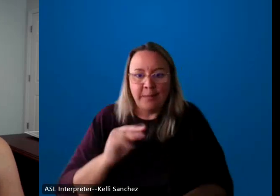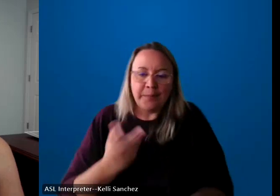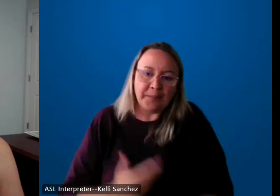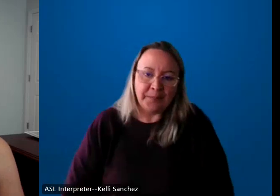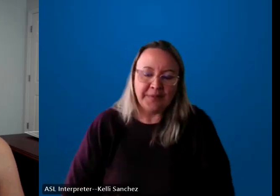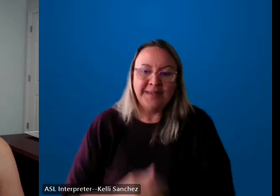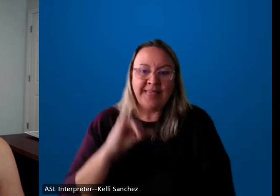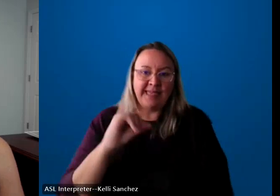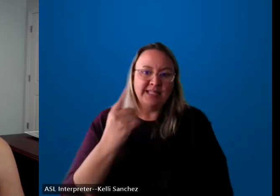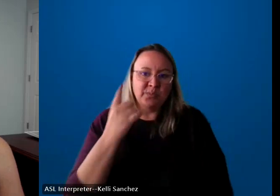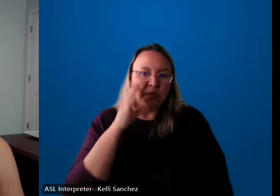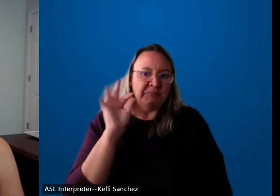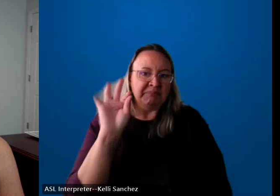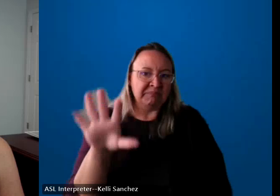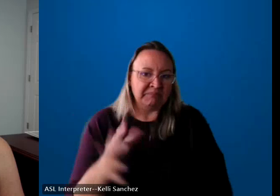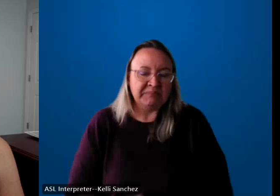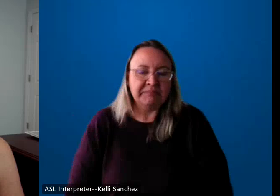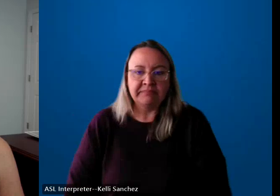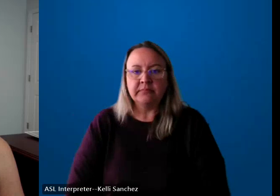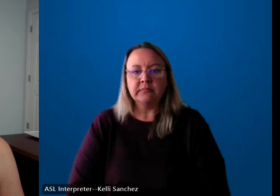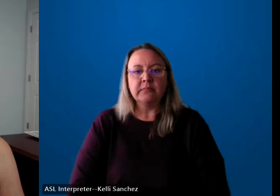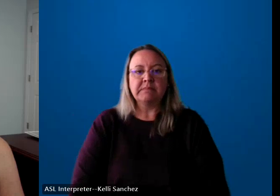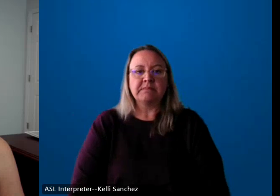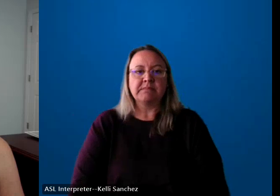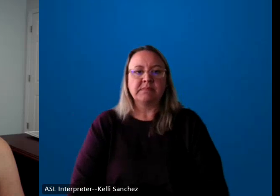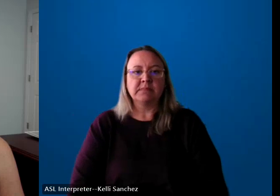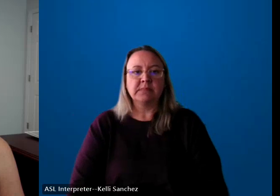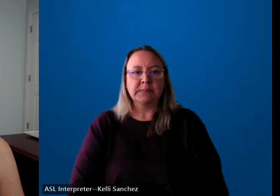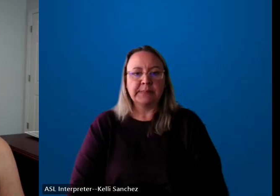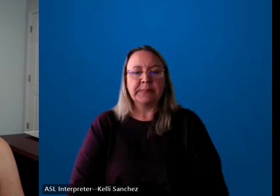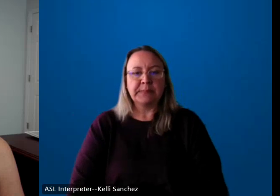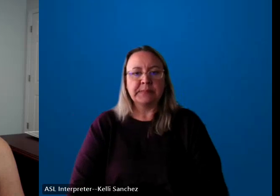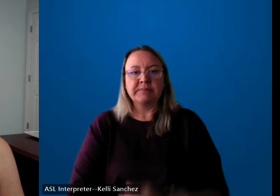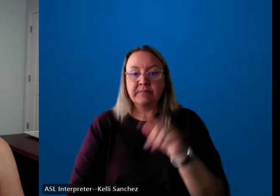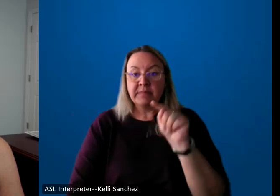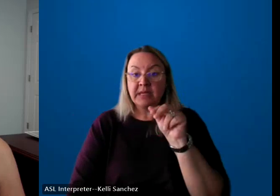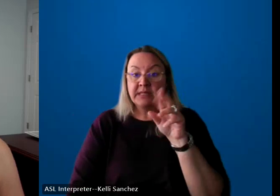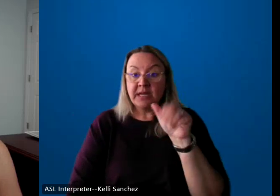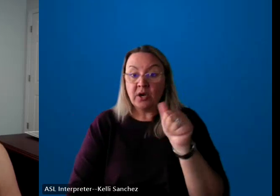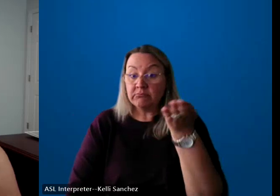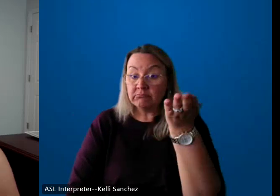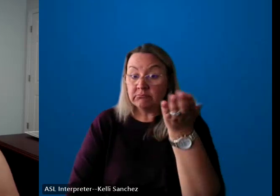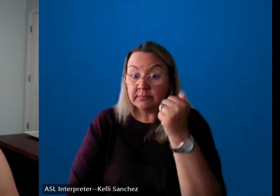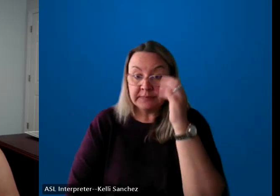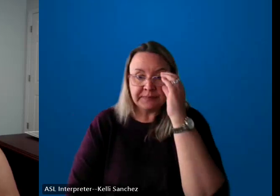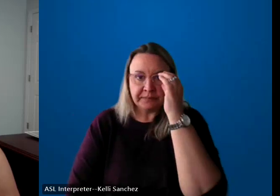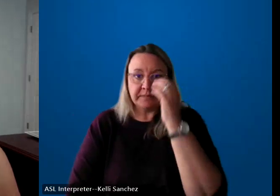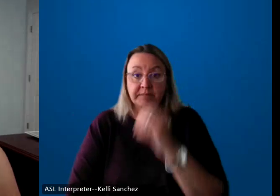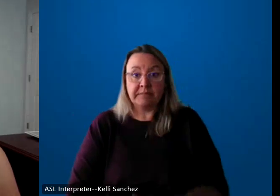So that's what I have to add to that. Okay, Tara.